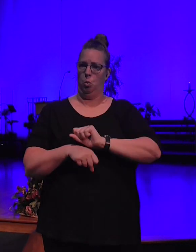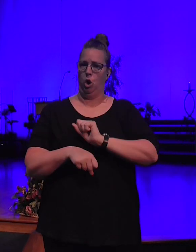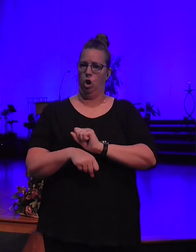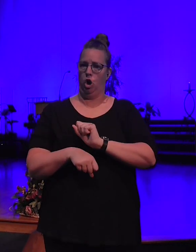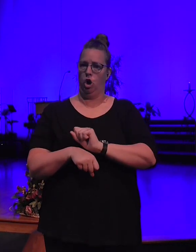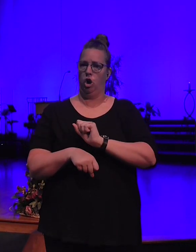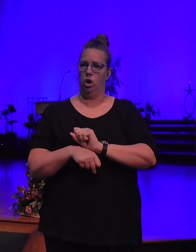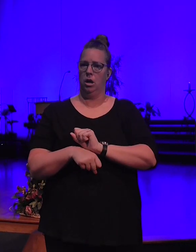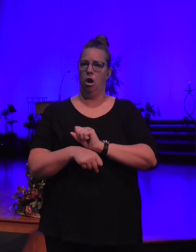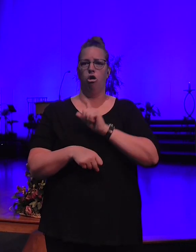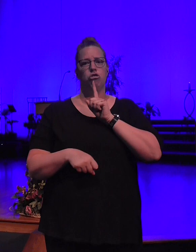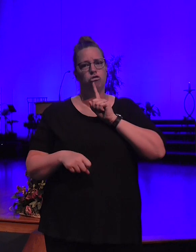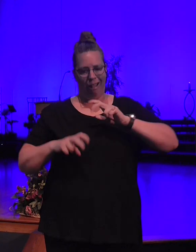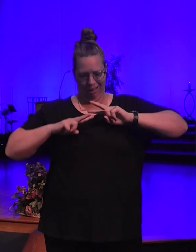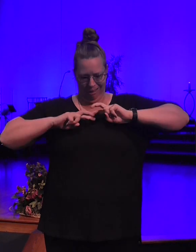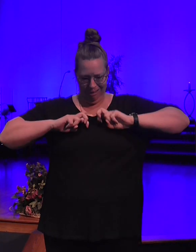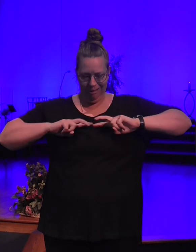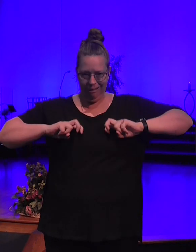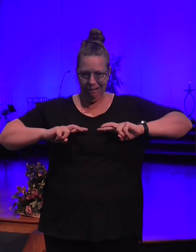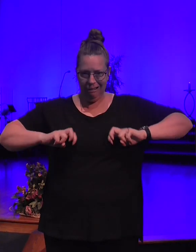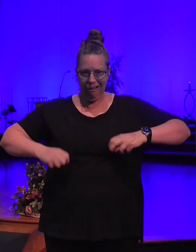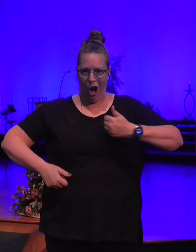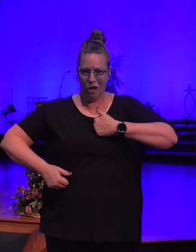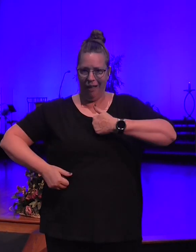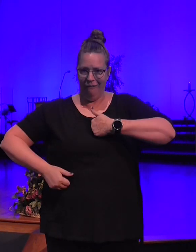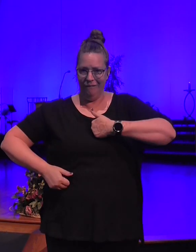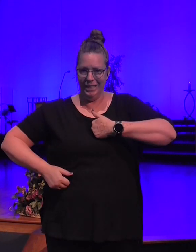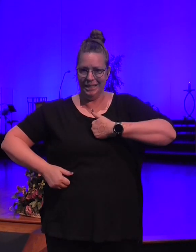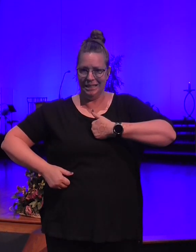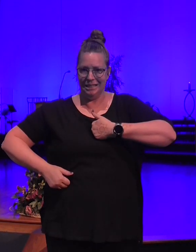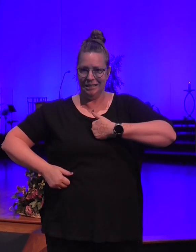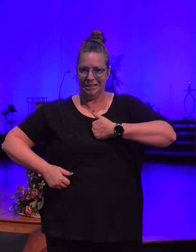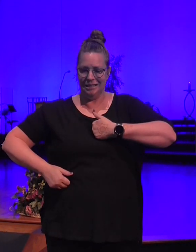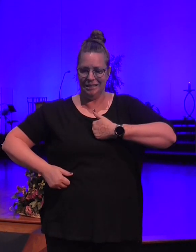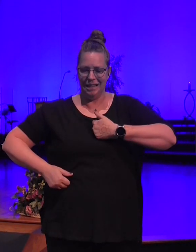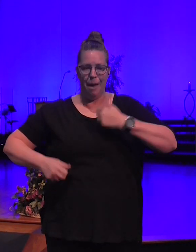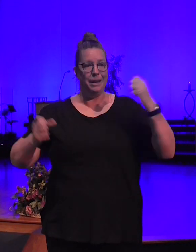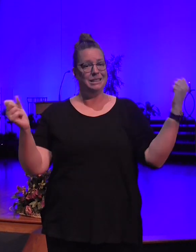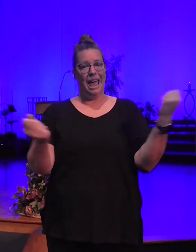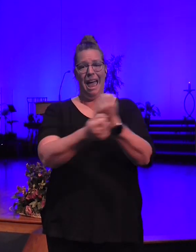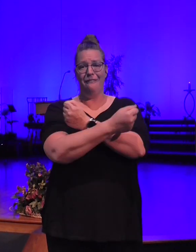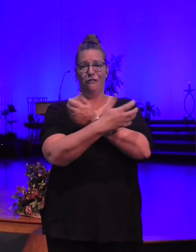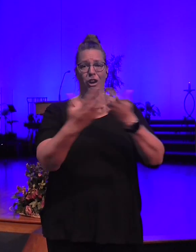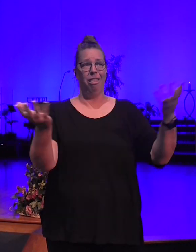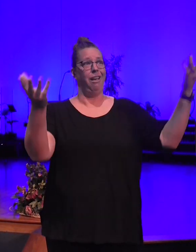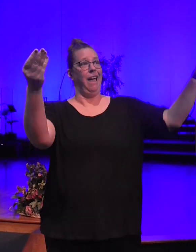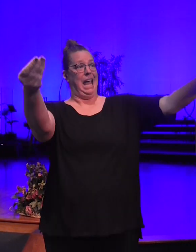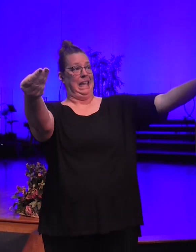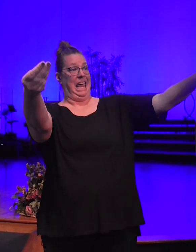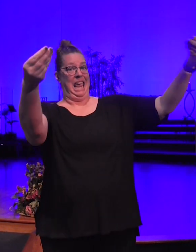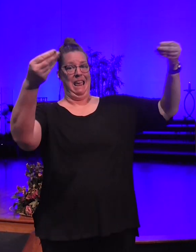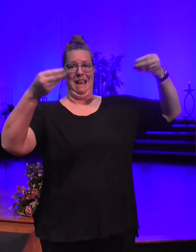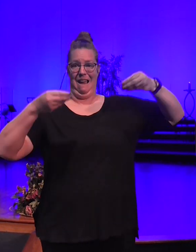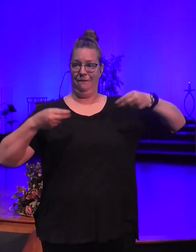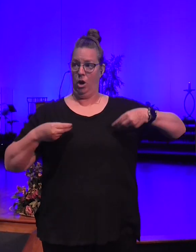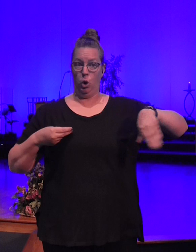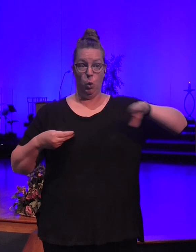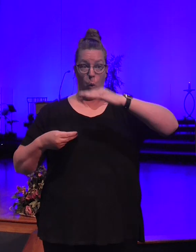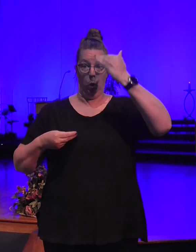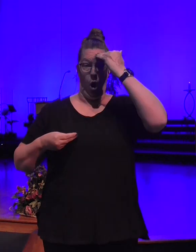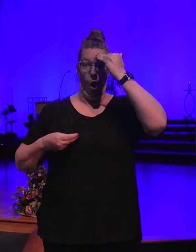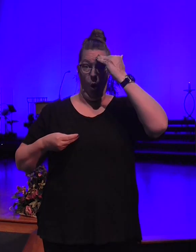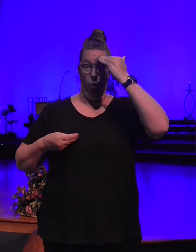to look inside ourselves, because everything is being given to us by the universe. You do know that since you're sitting